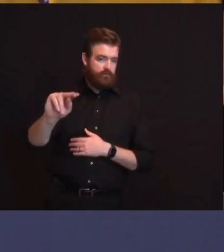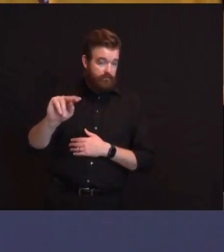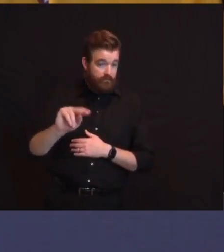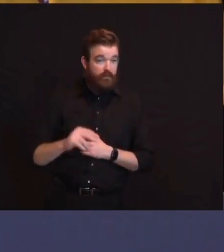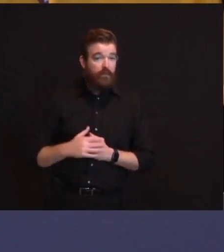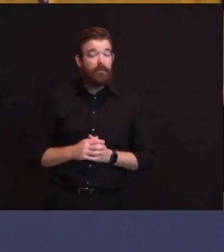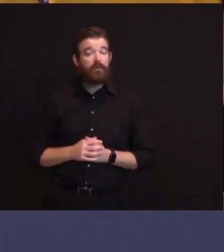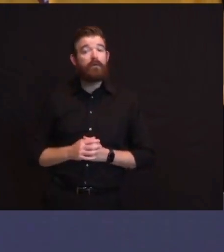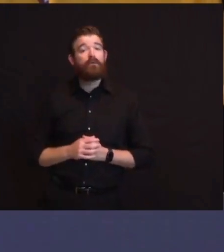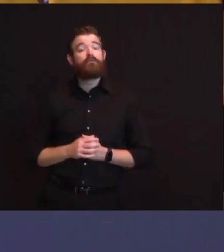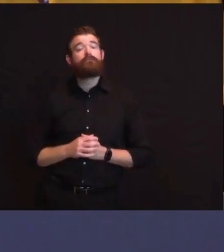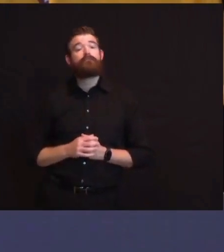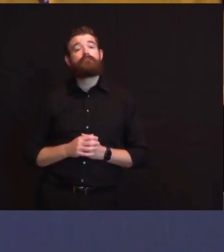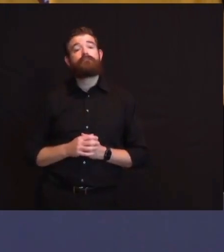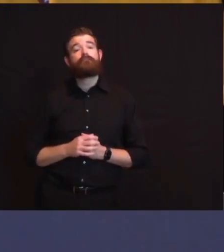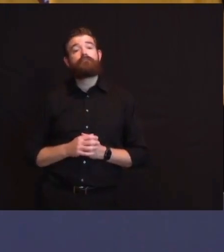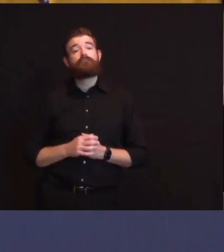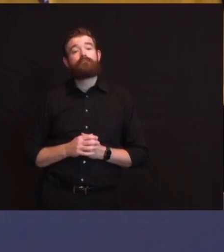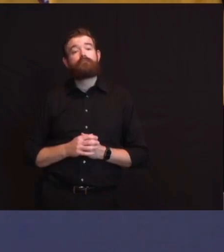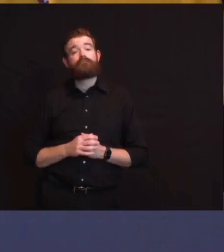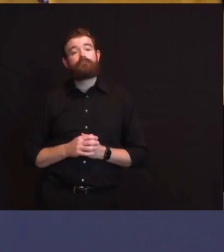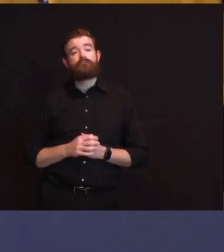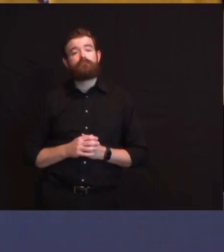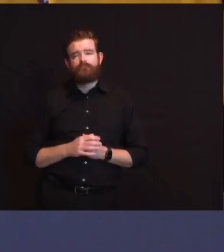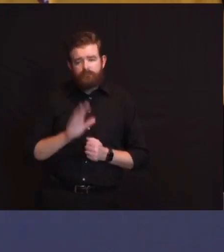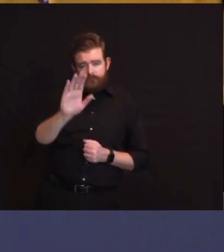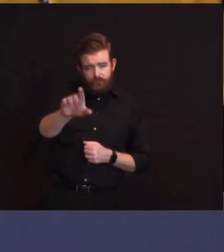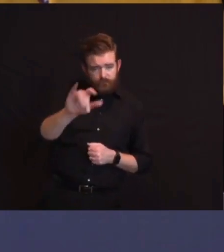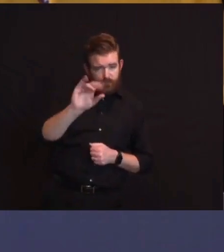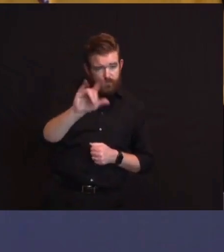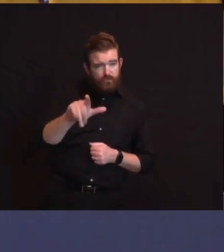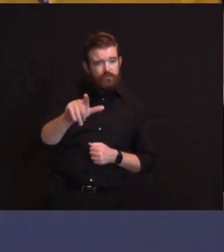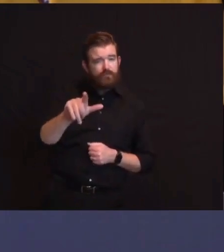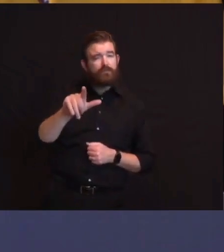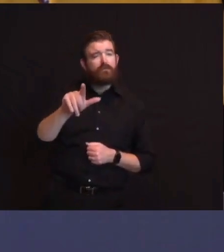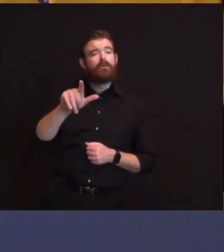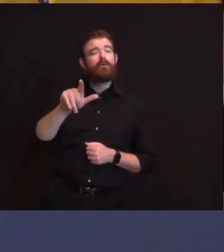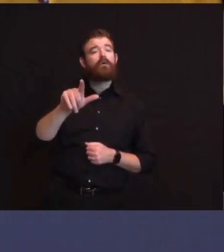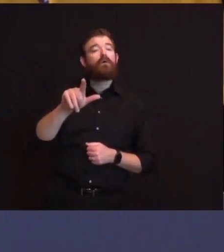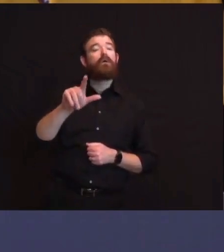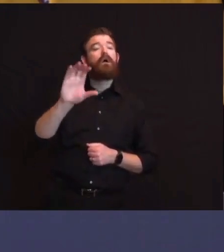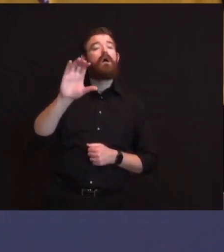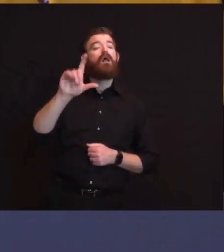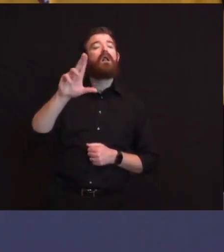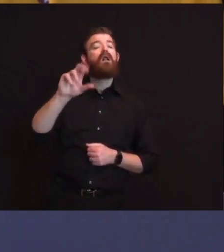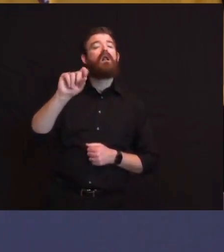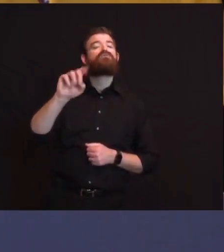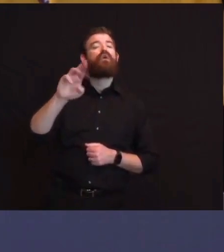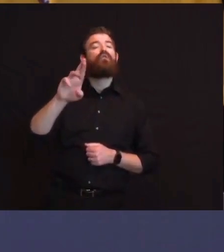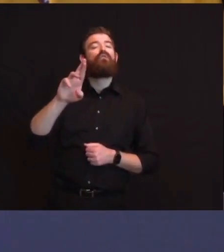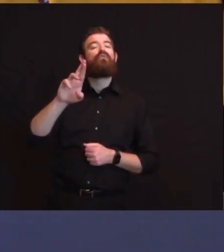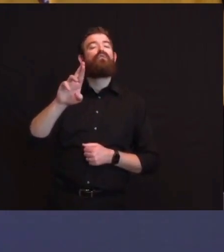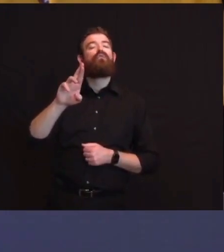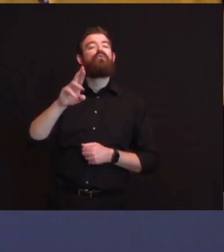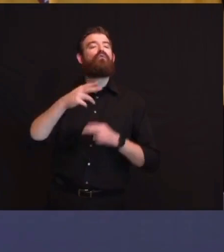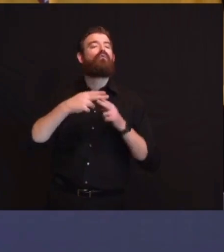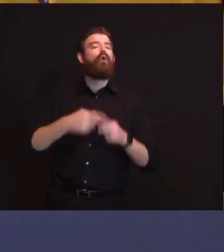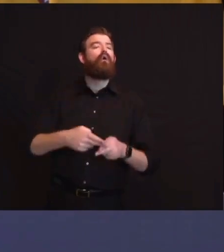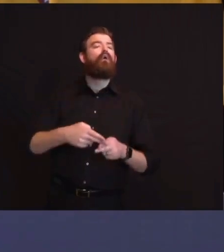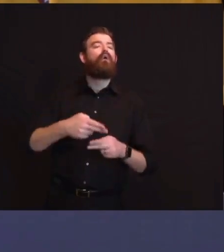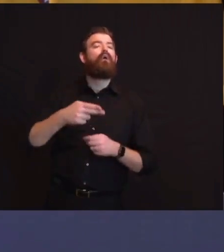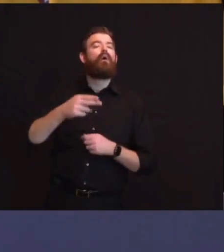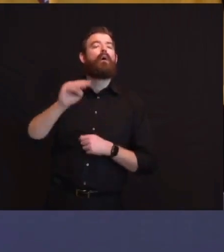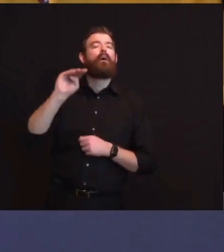some specific examples of clusters or micro hotspots that the DOH has investigated, in